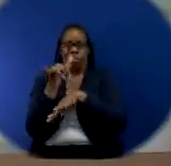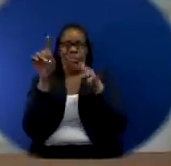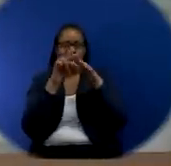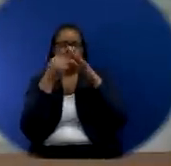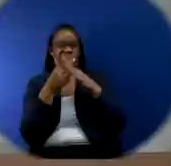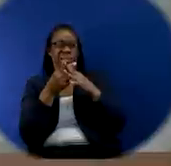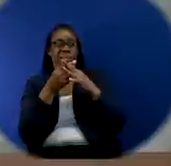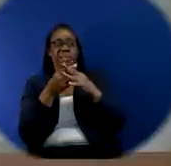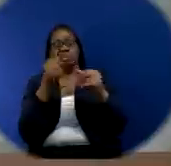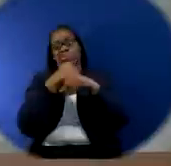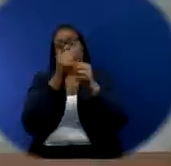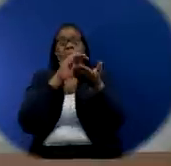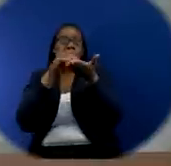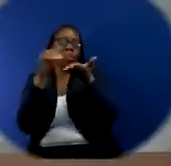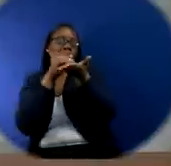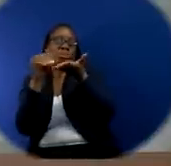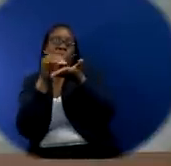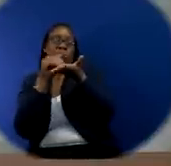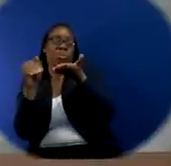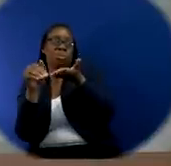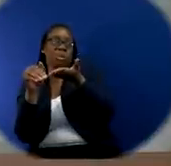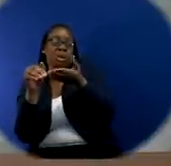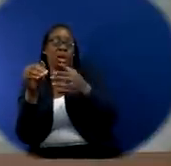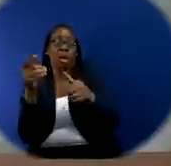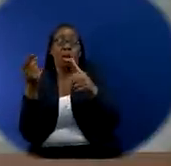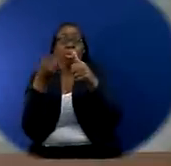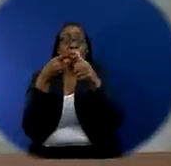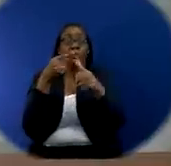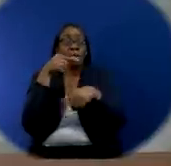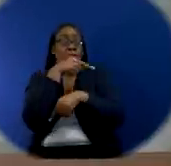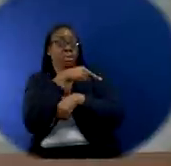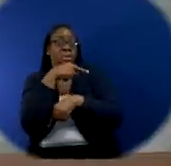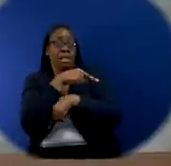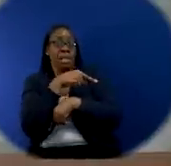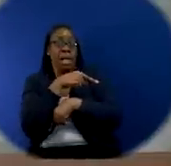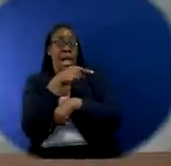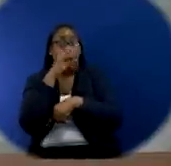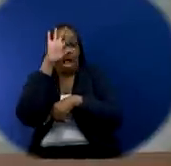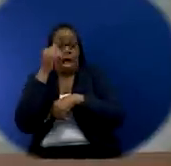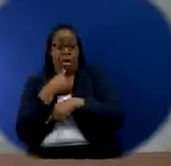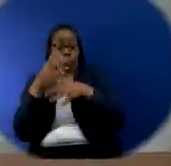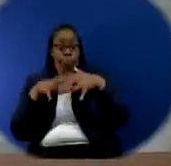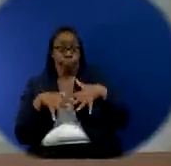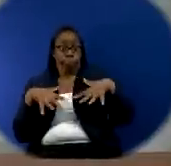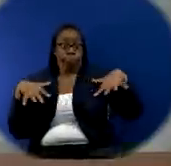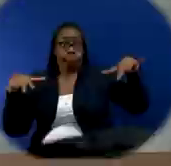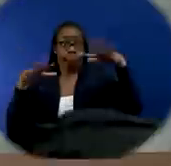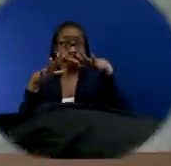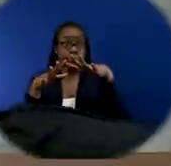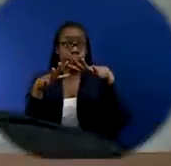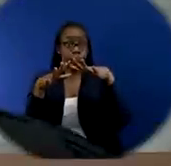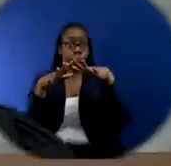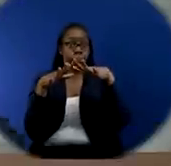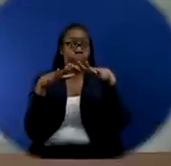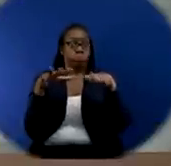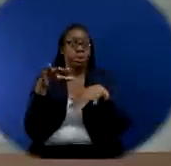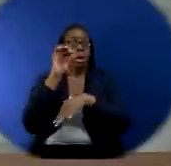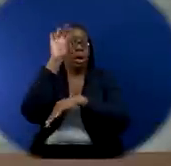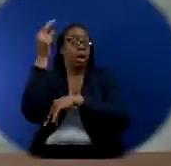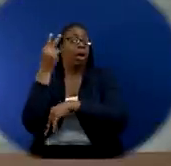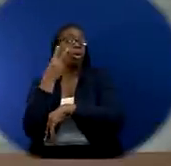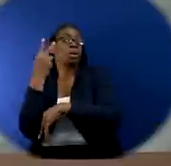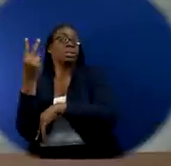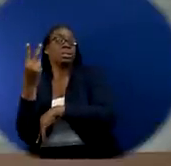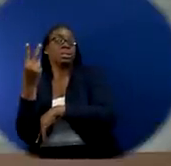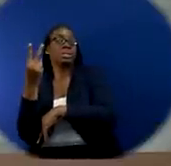make excuses. The first said, 'I have just bought a field and I must go and see it.